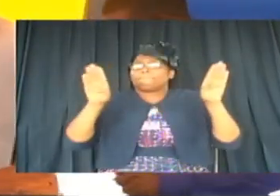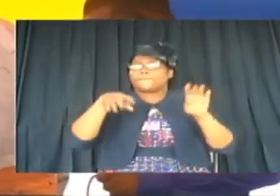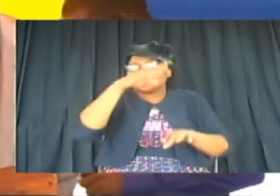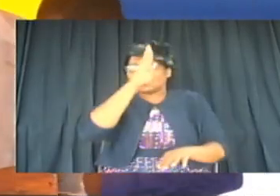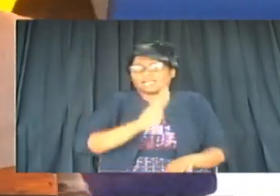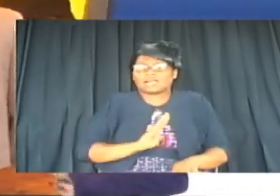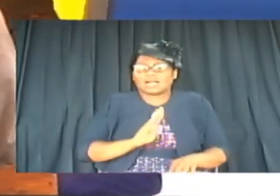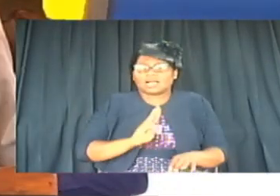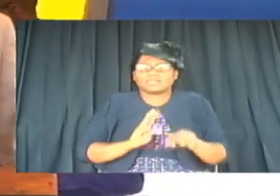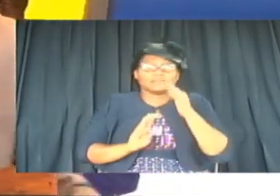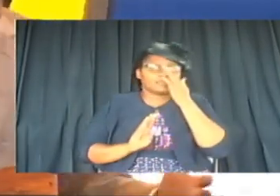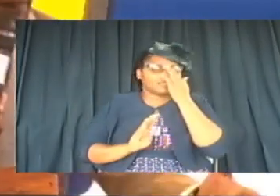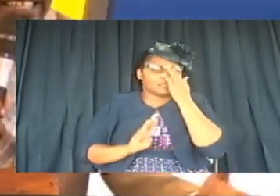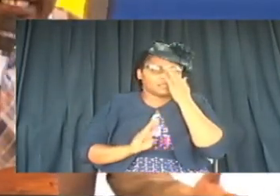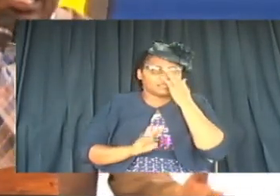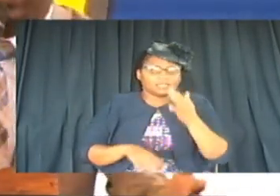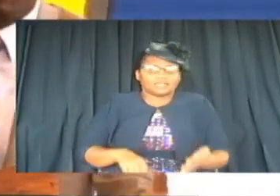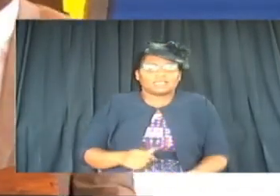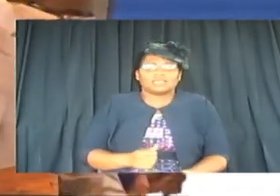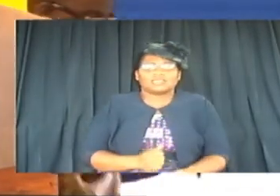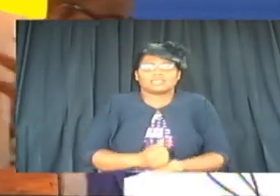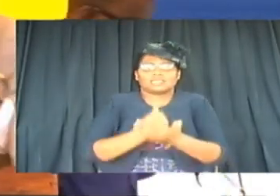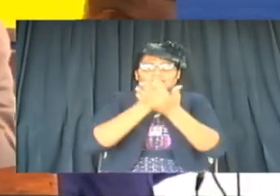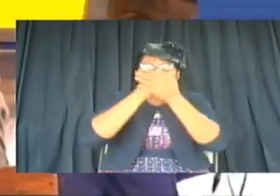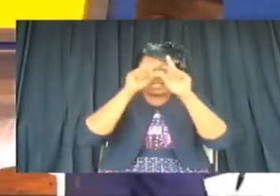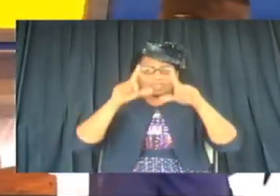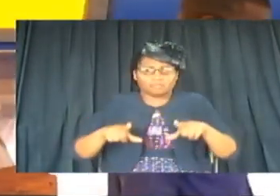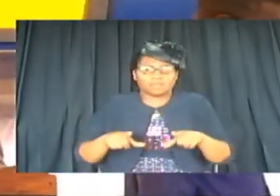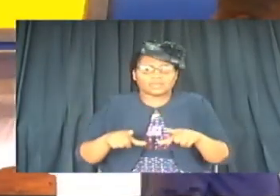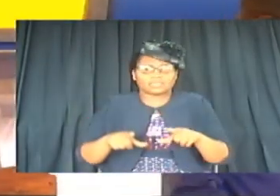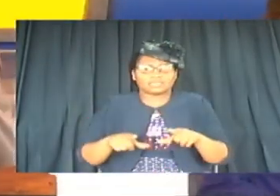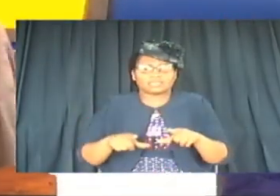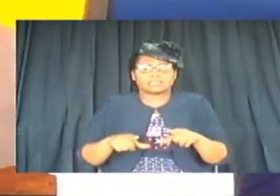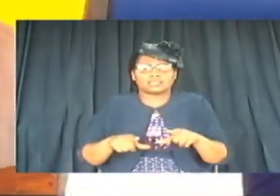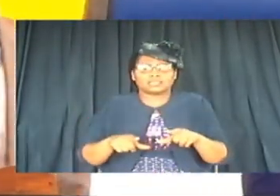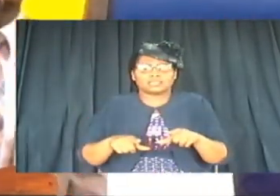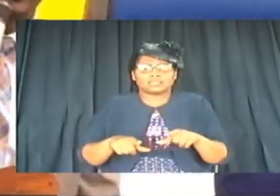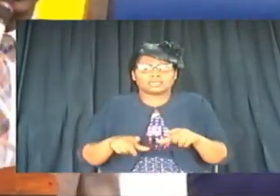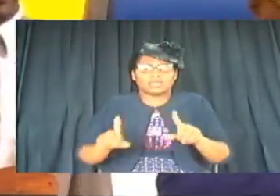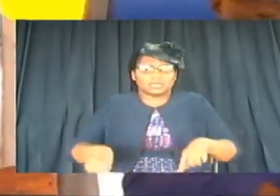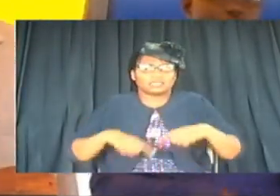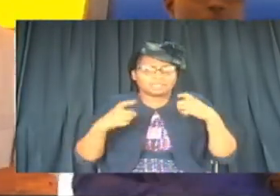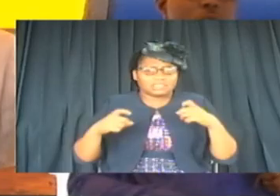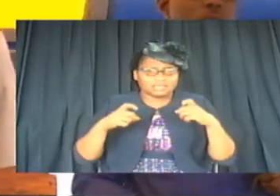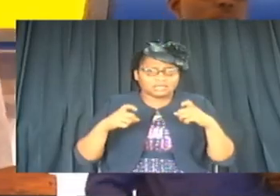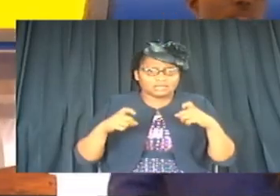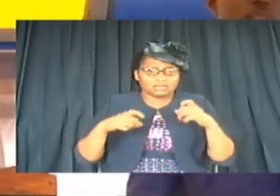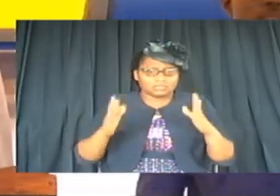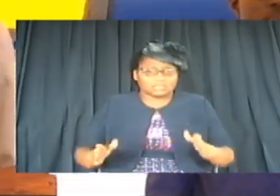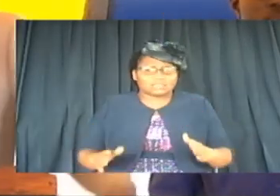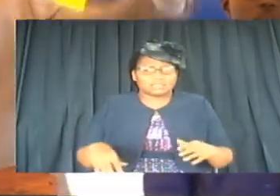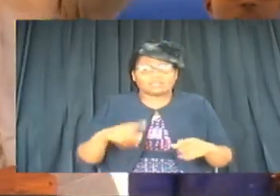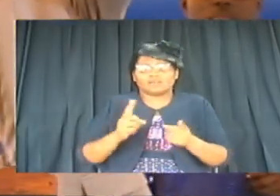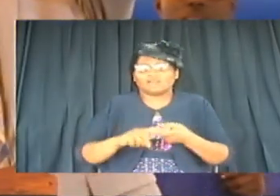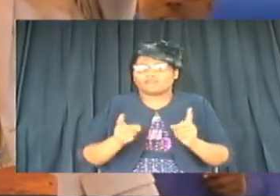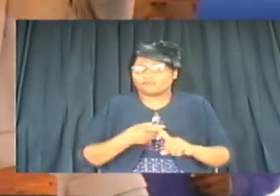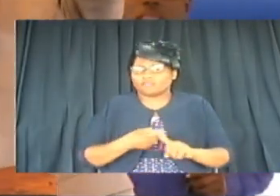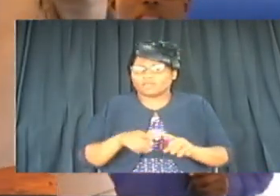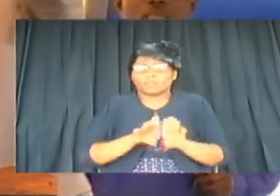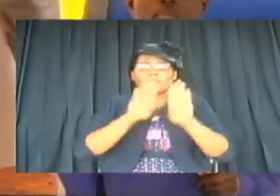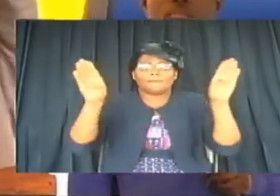that. He's a helpless sinner's friend, because when you are dead in trespasses and sin, the big